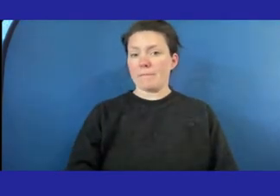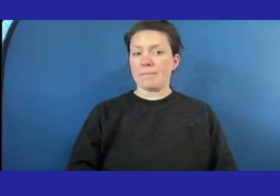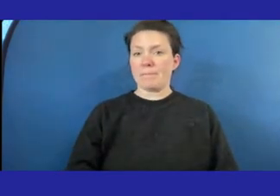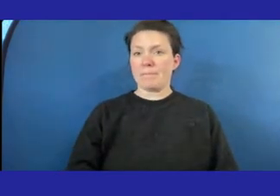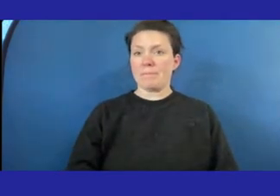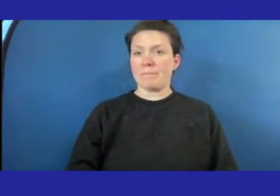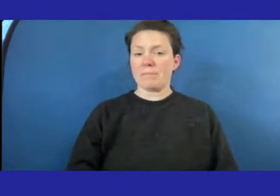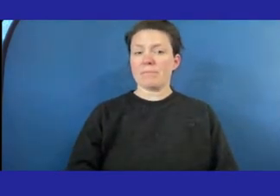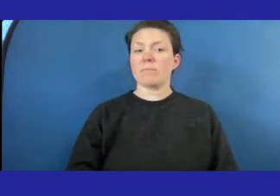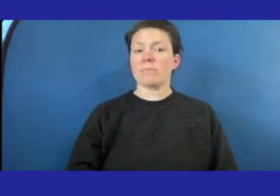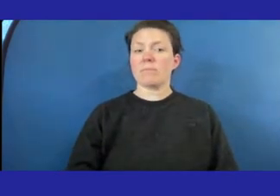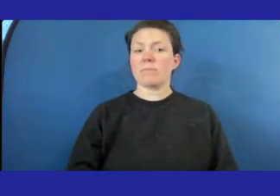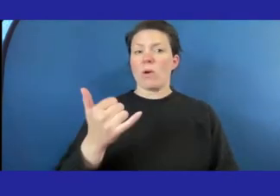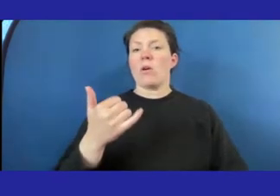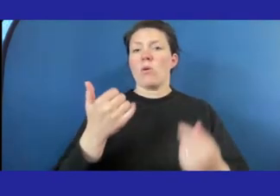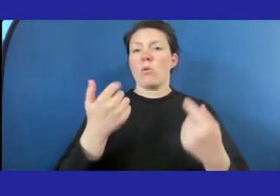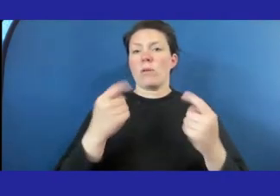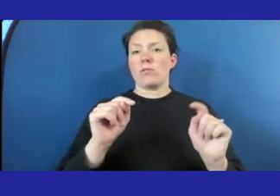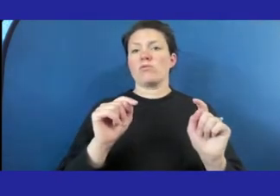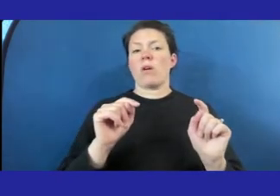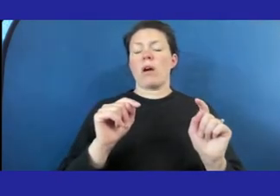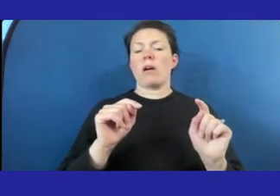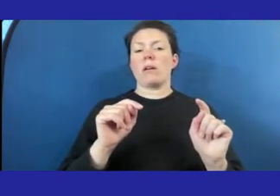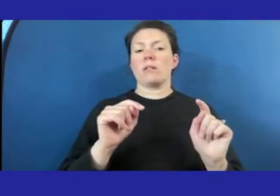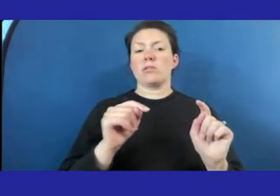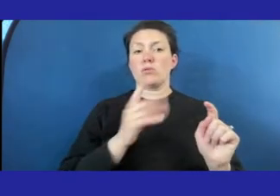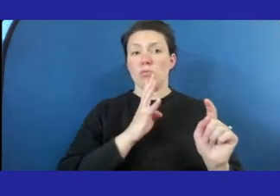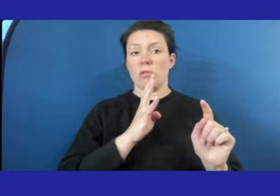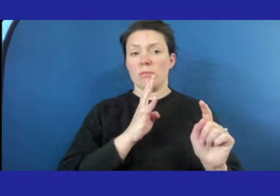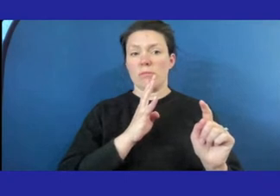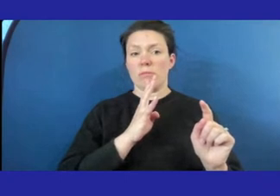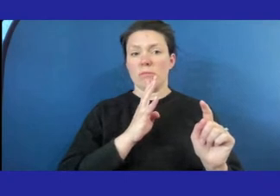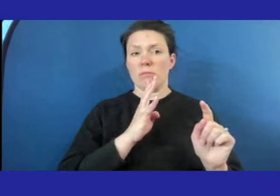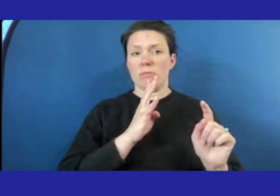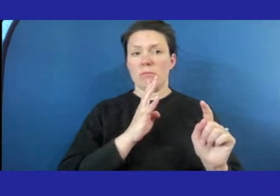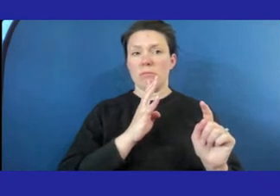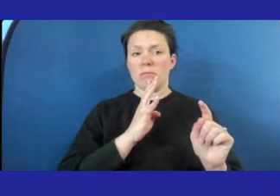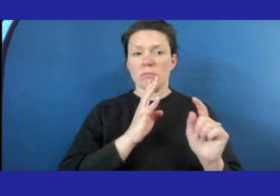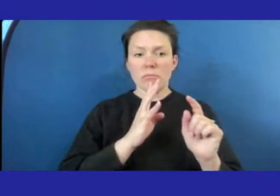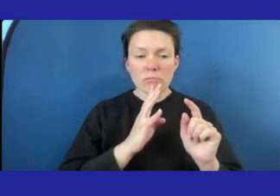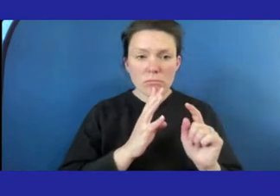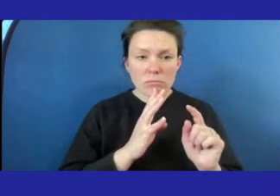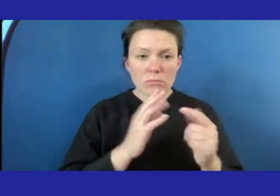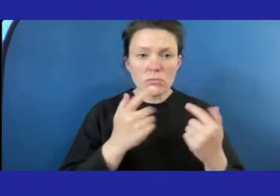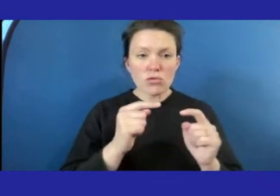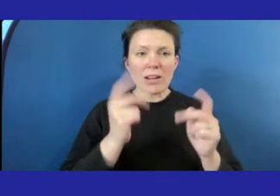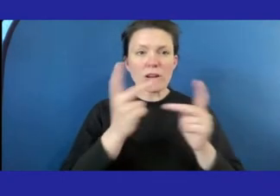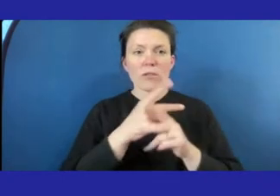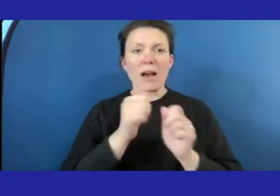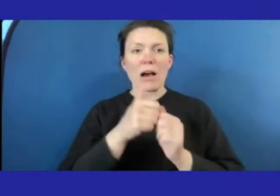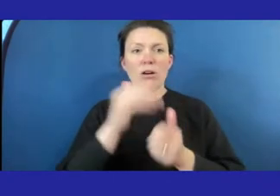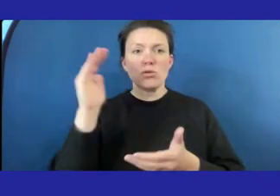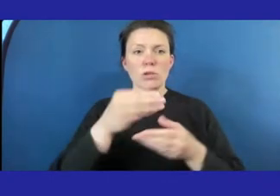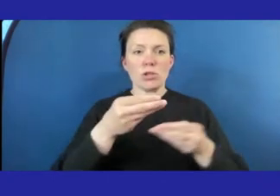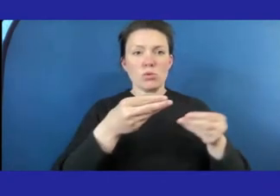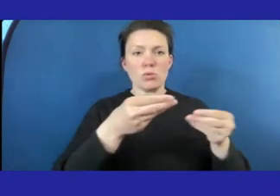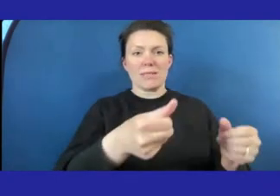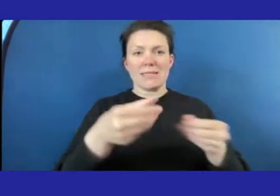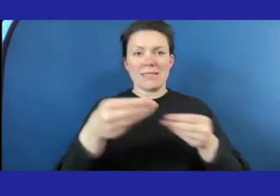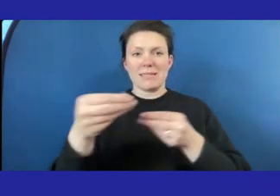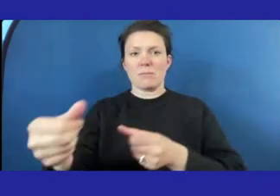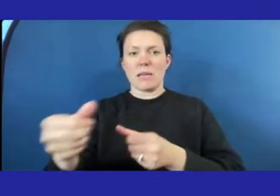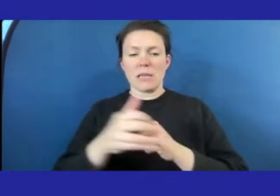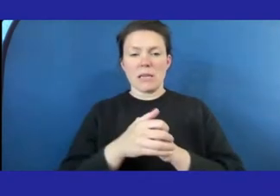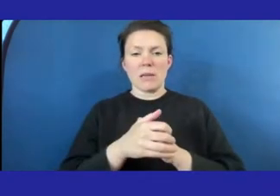We are taking steps at this point. We've been talking to the CEO, tightening up on our spending. The situation that's